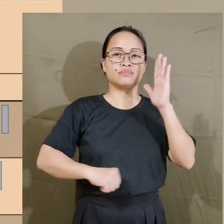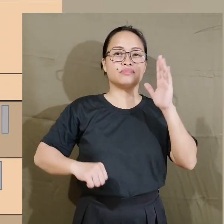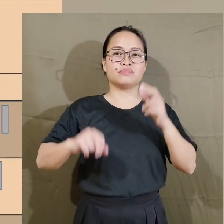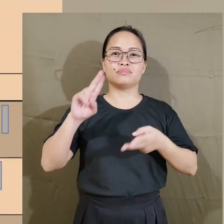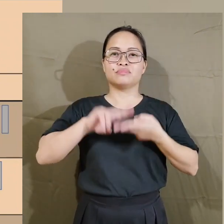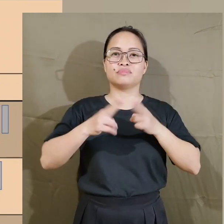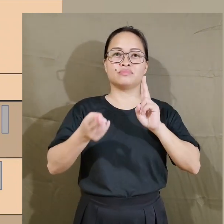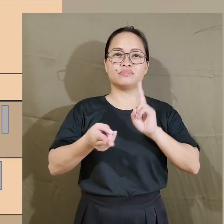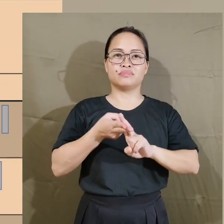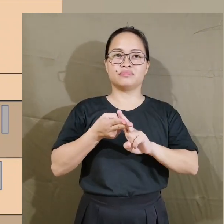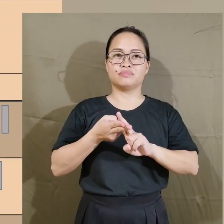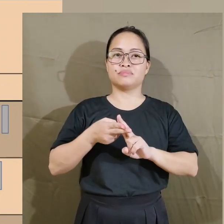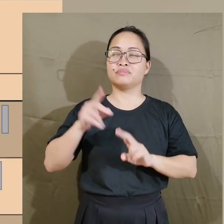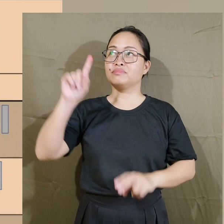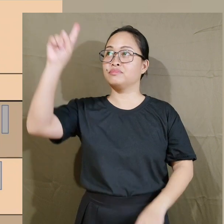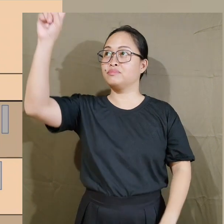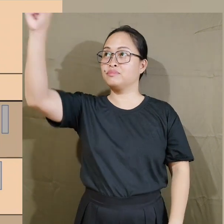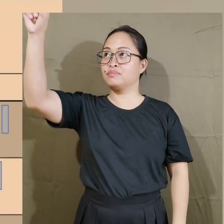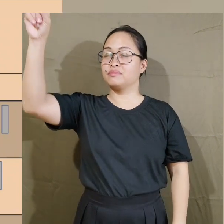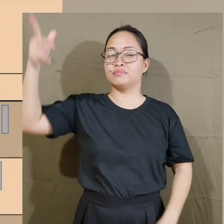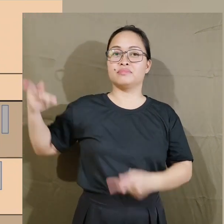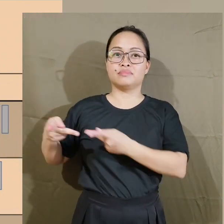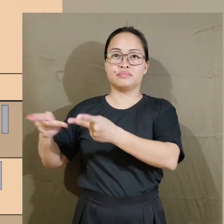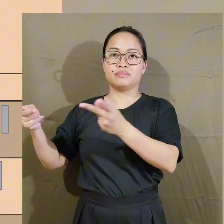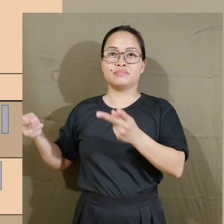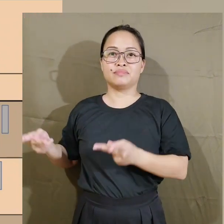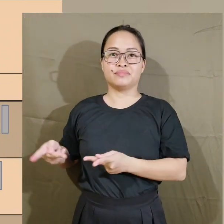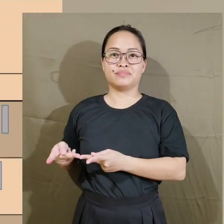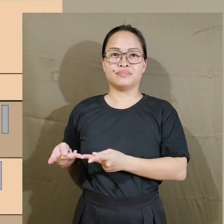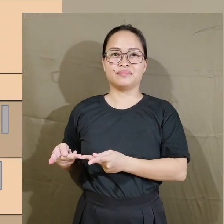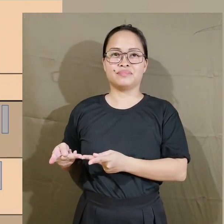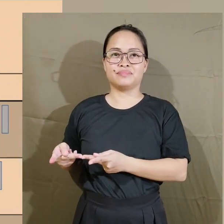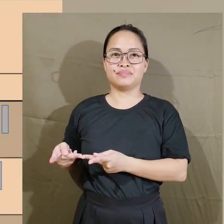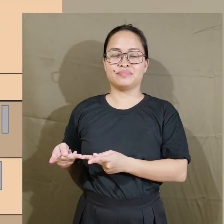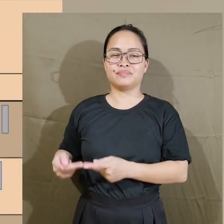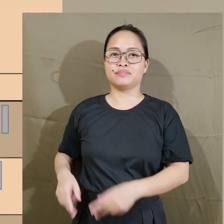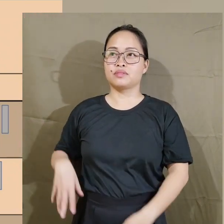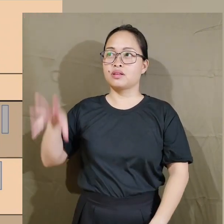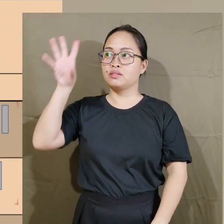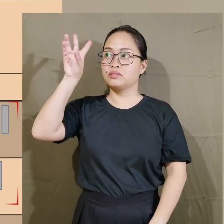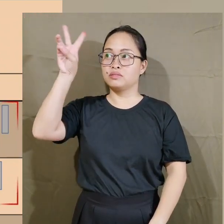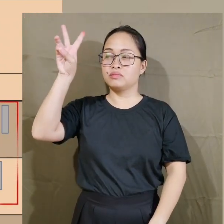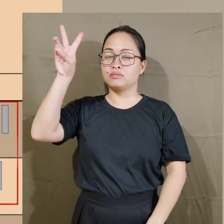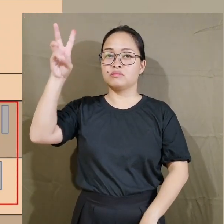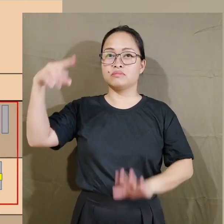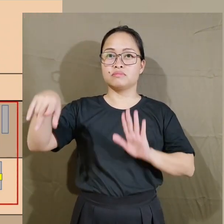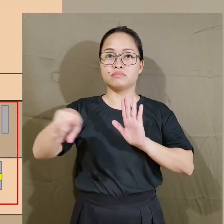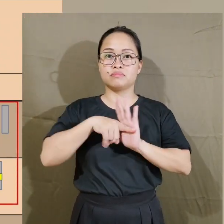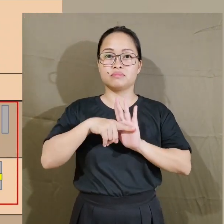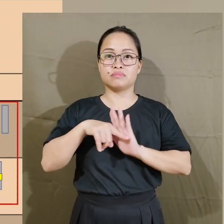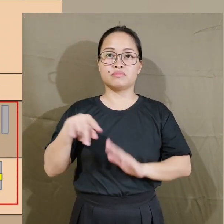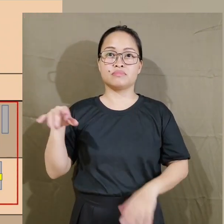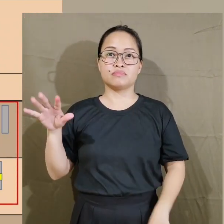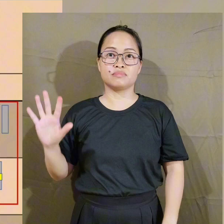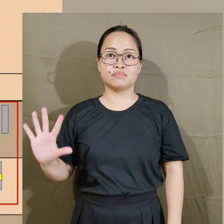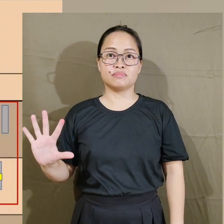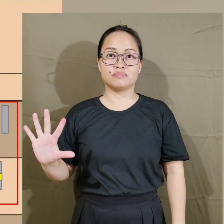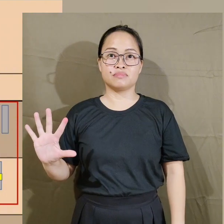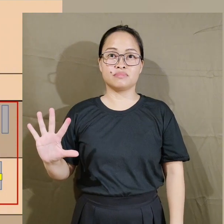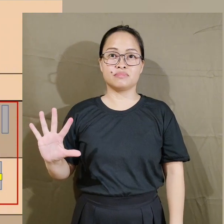Subtract the numbers under the ones place. So 6 minus